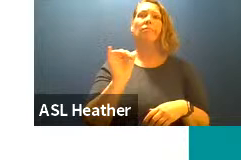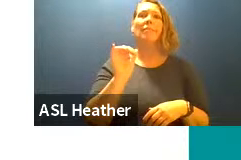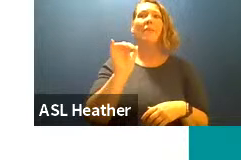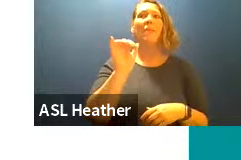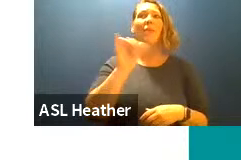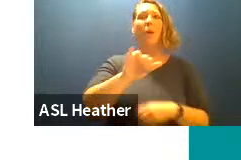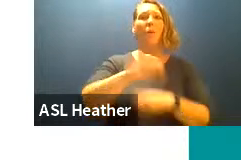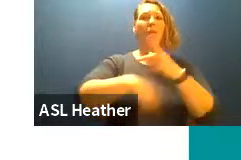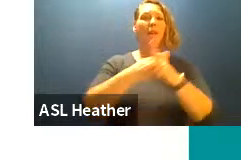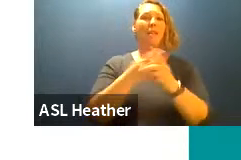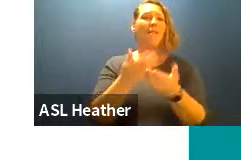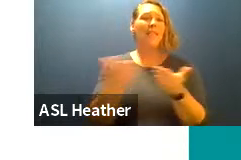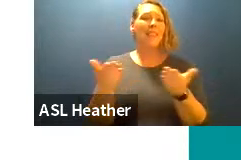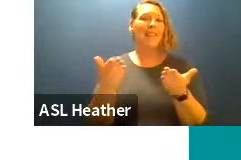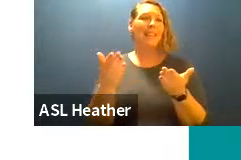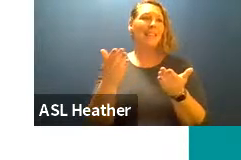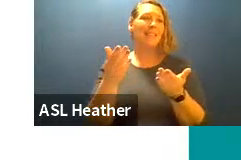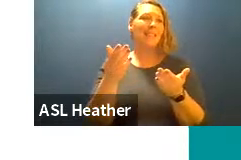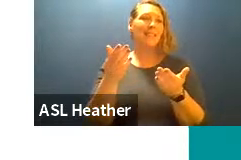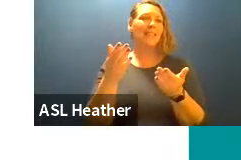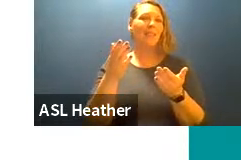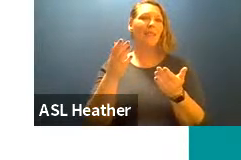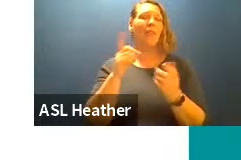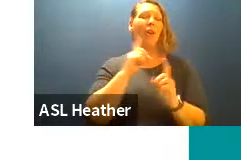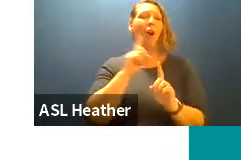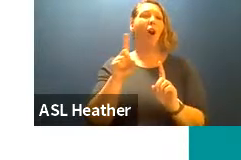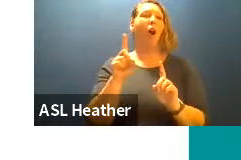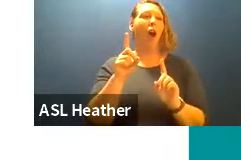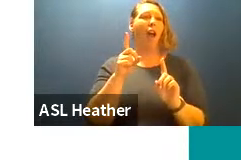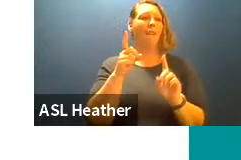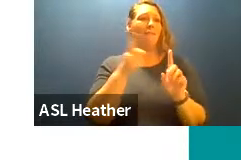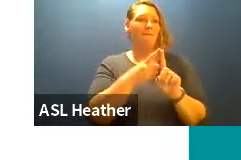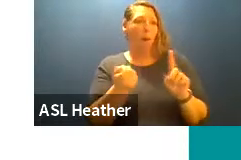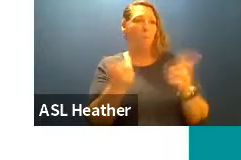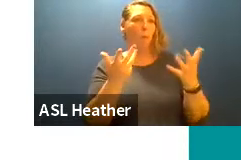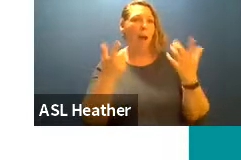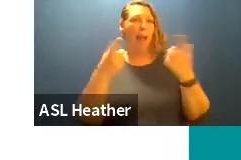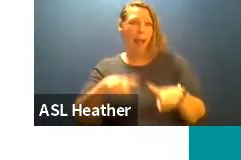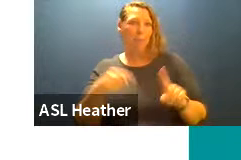get, those are the byproducts of what's happened.